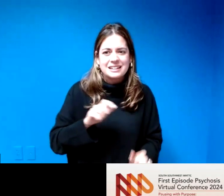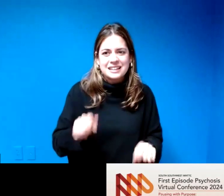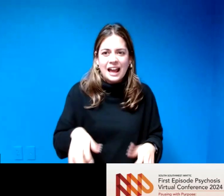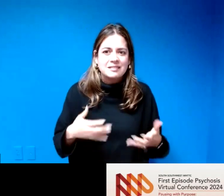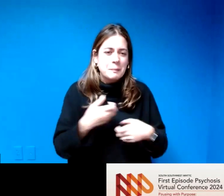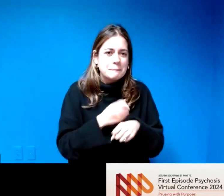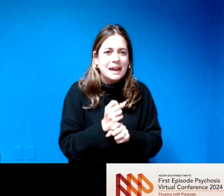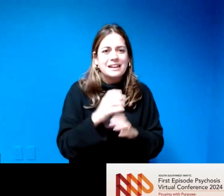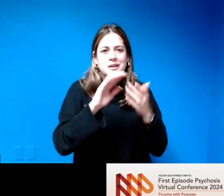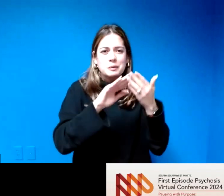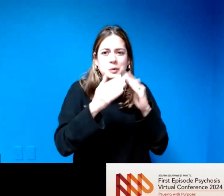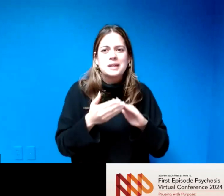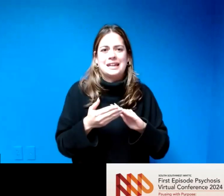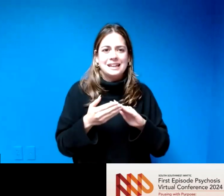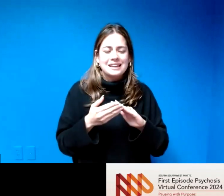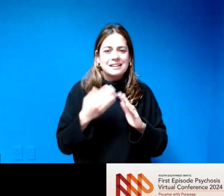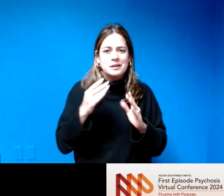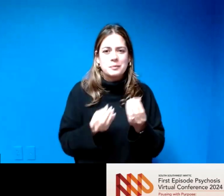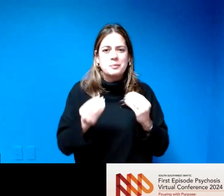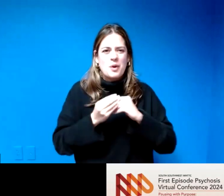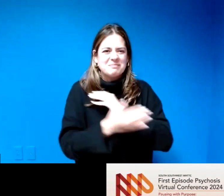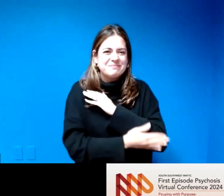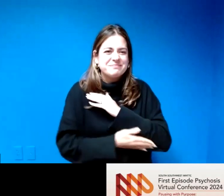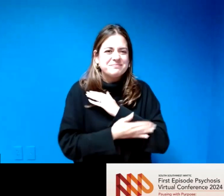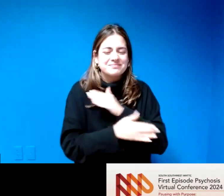community in some of our more rural areas.